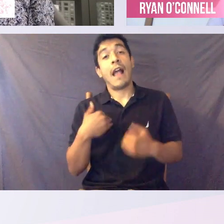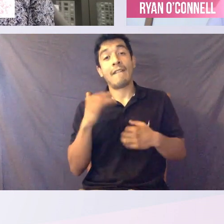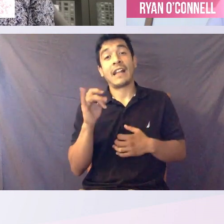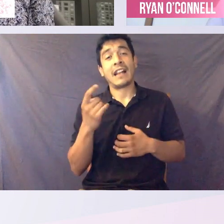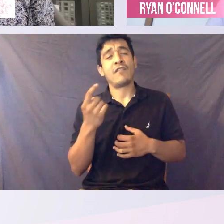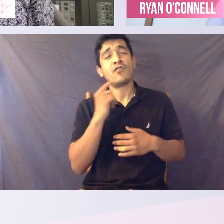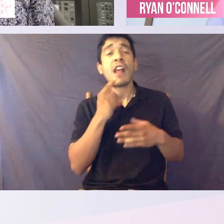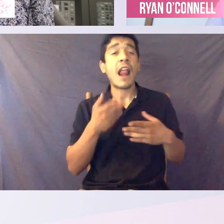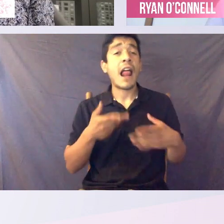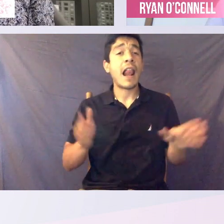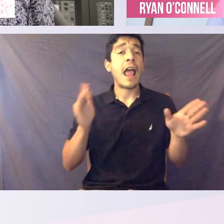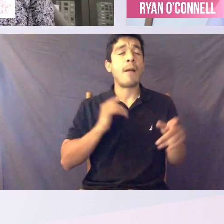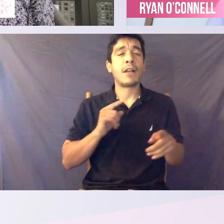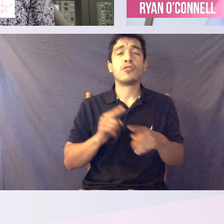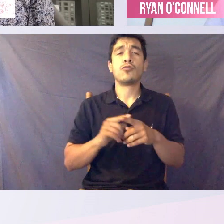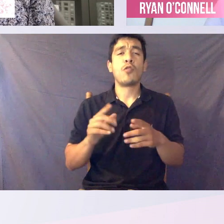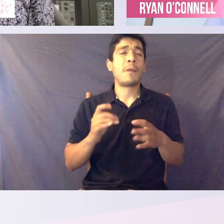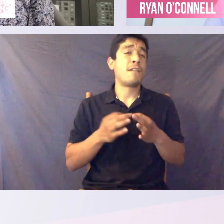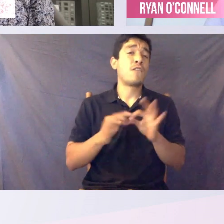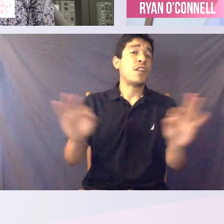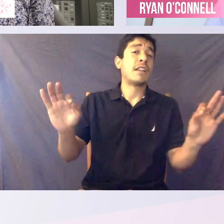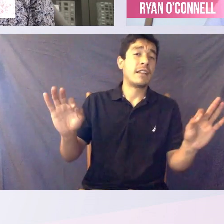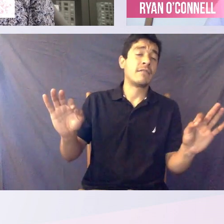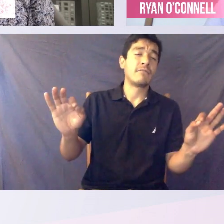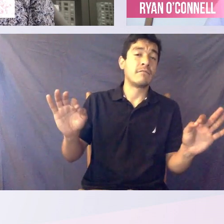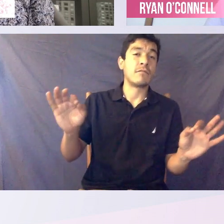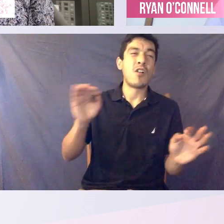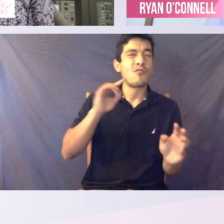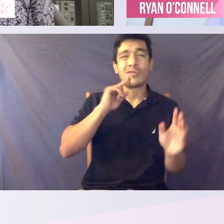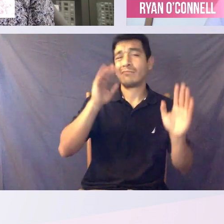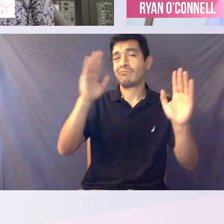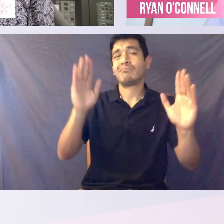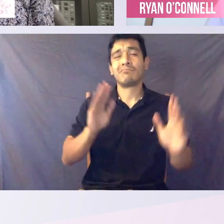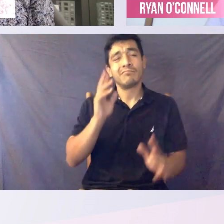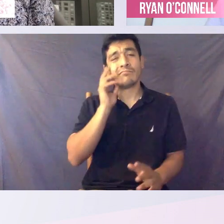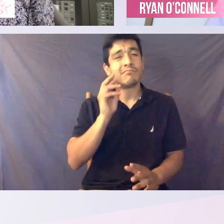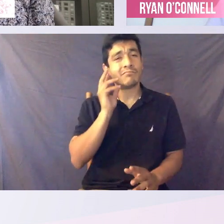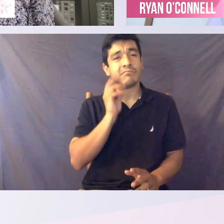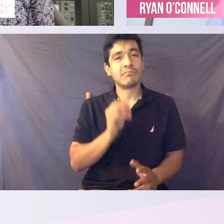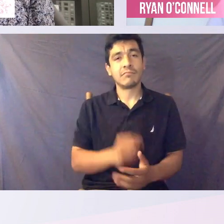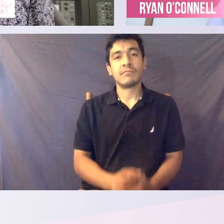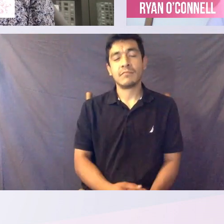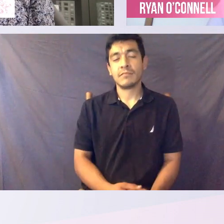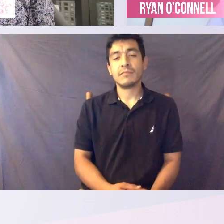to do exactly what I wanted to do was the most incredible part, and having it not be a fight.